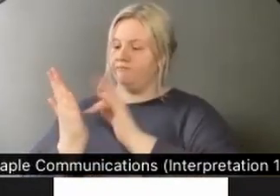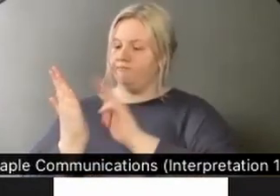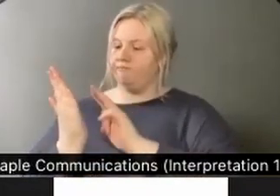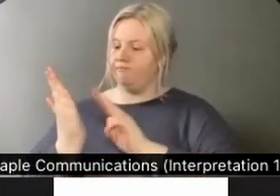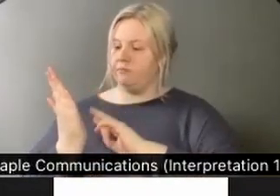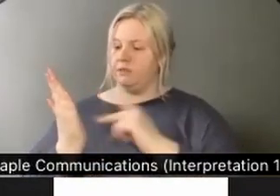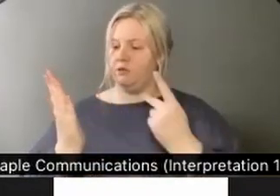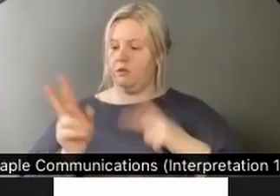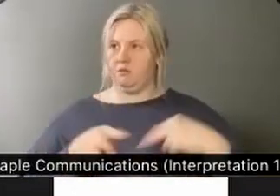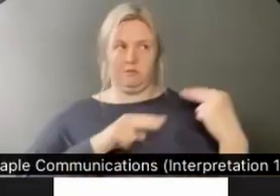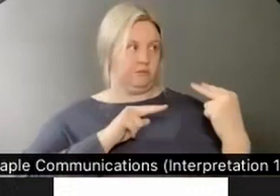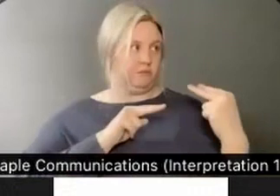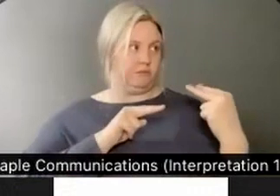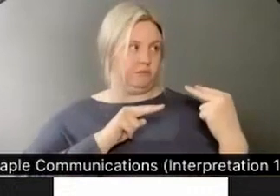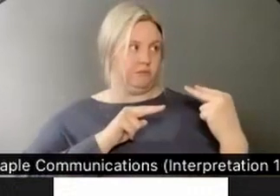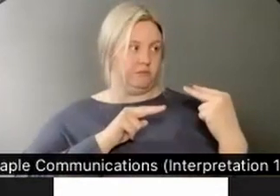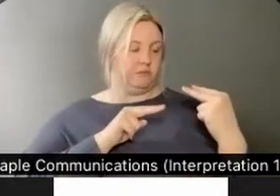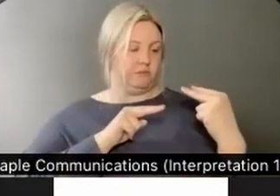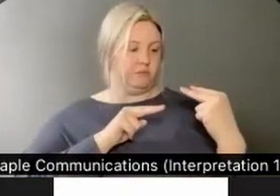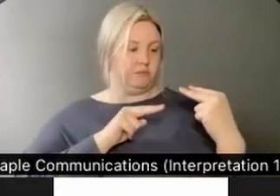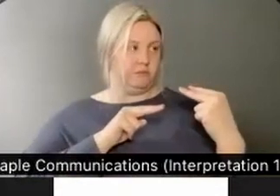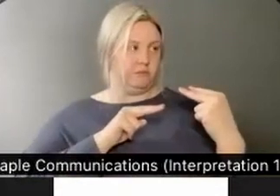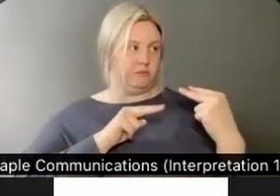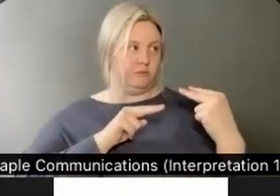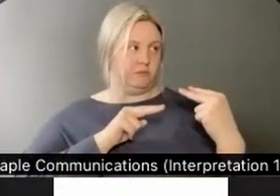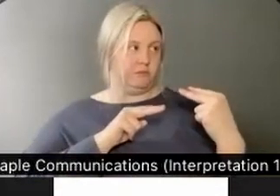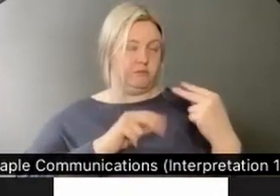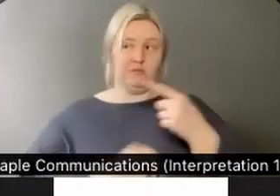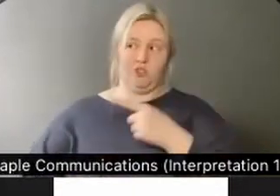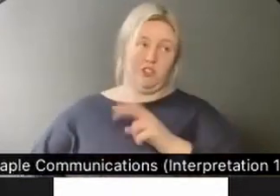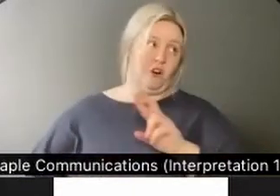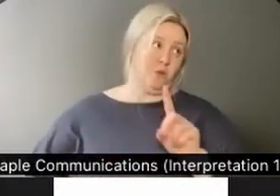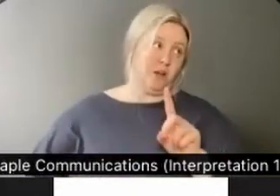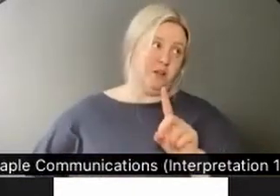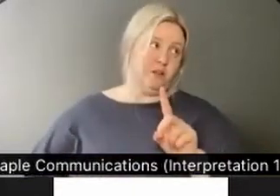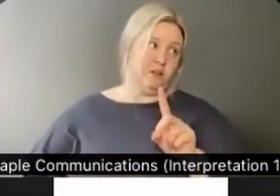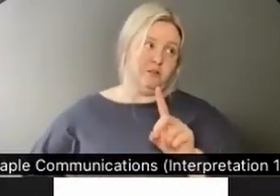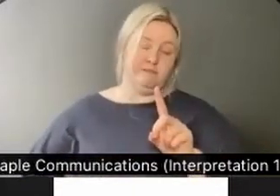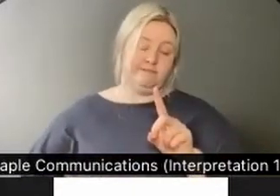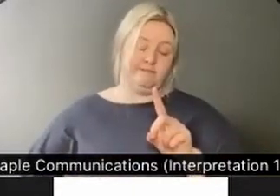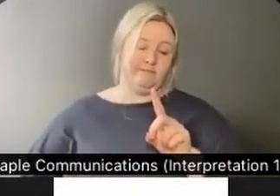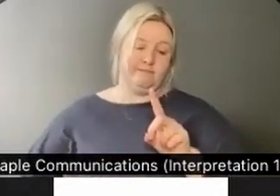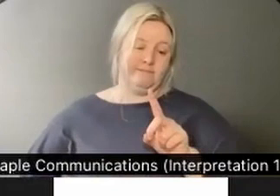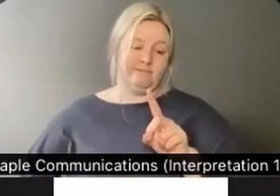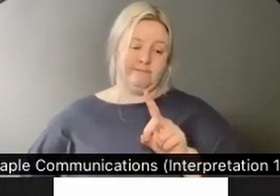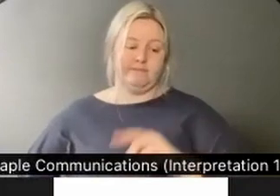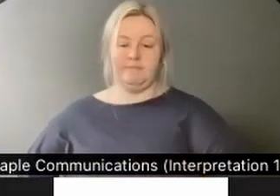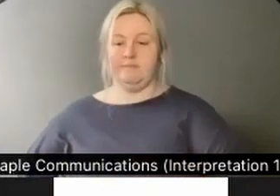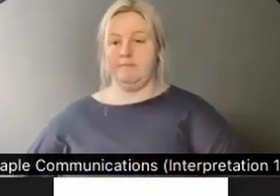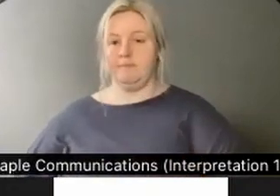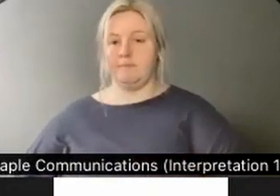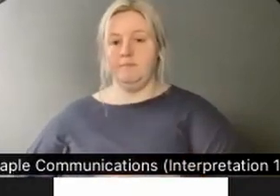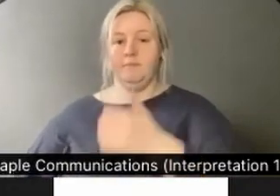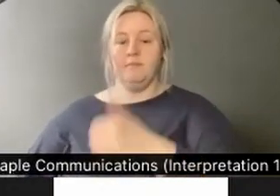exclaimed, incredulously, "She's an R1," and shook her head. Any ostensible status I have as